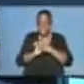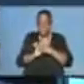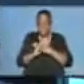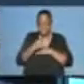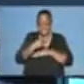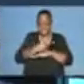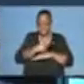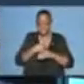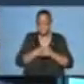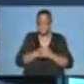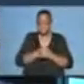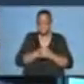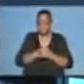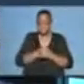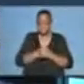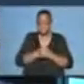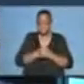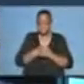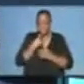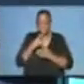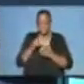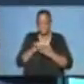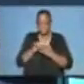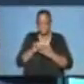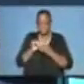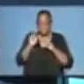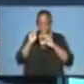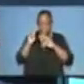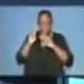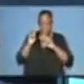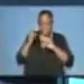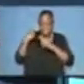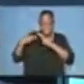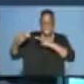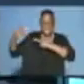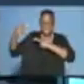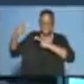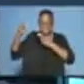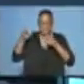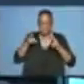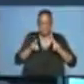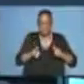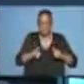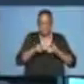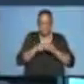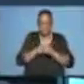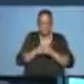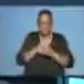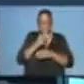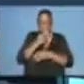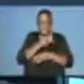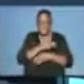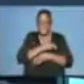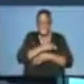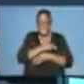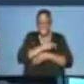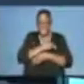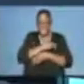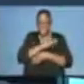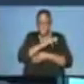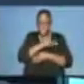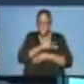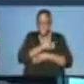Bahamians were glued to their television sets last night to watch history in the making. Marcellus Hall joins us live in studio with more on